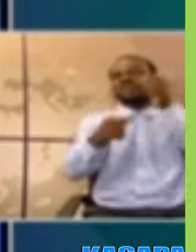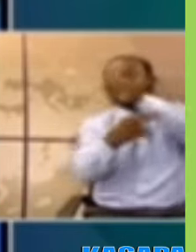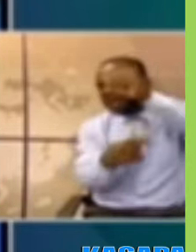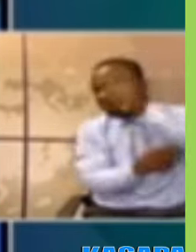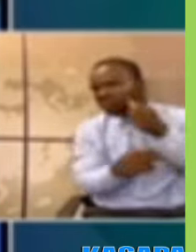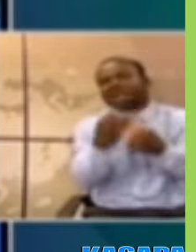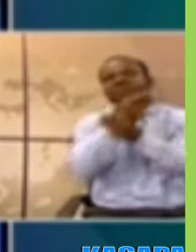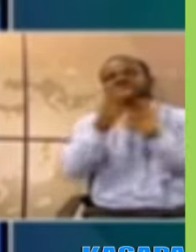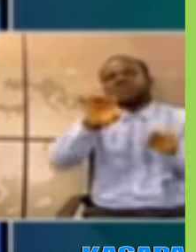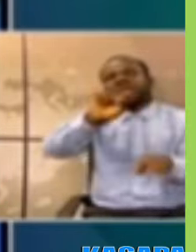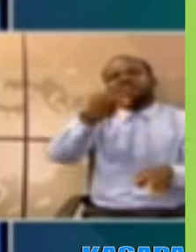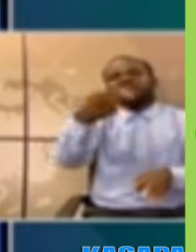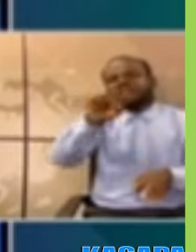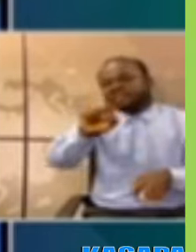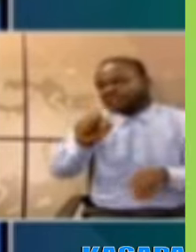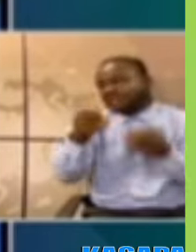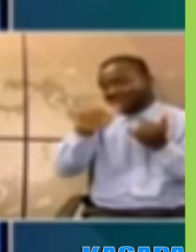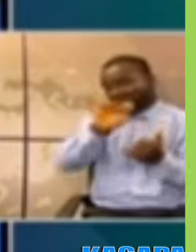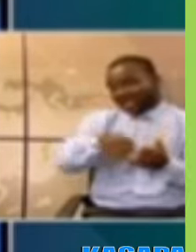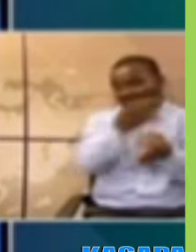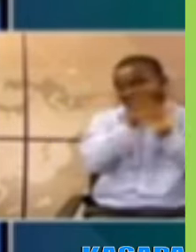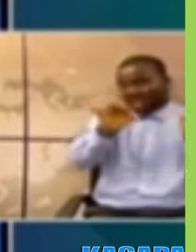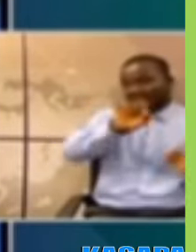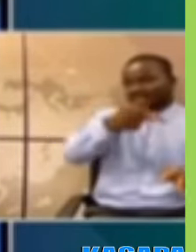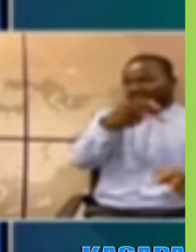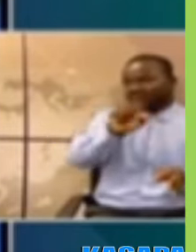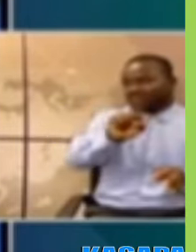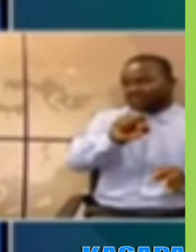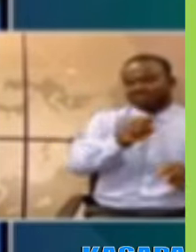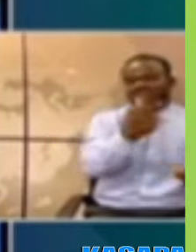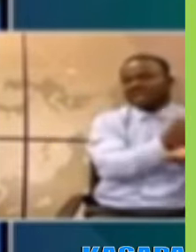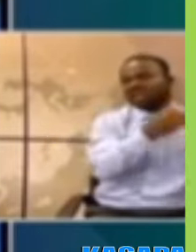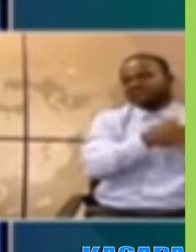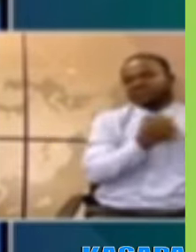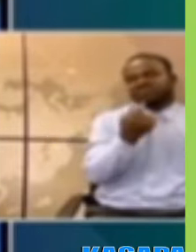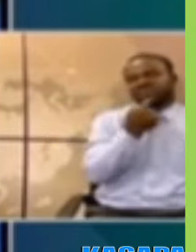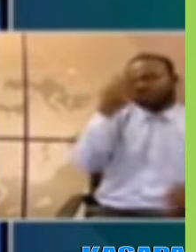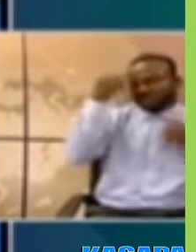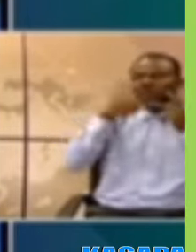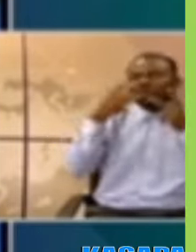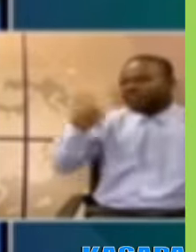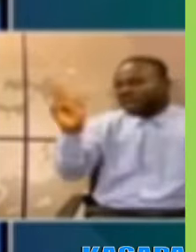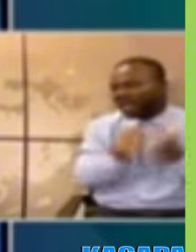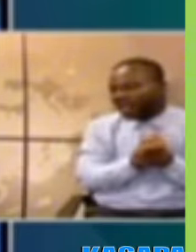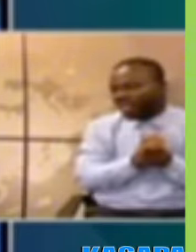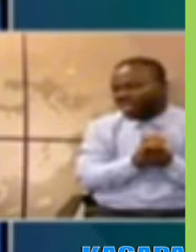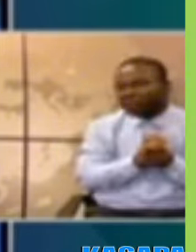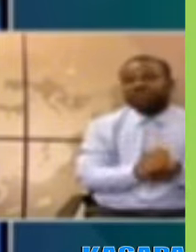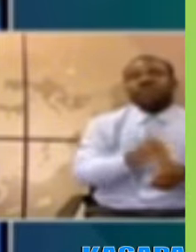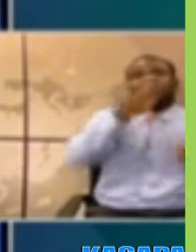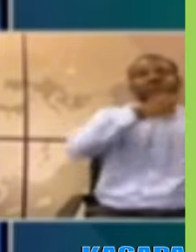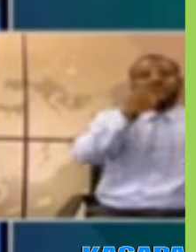your popular PM. Stop saying it. And your popular. One village, one dam, media